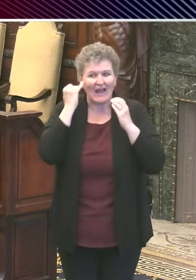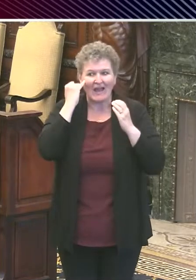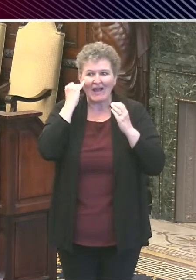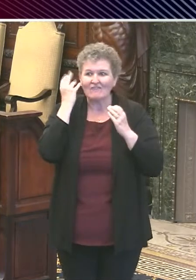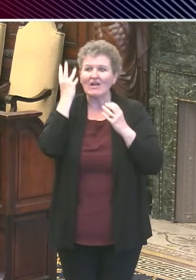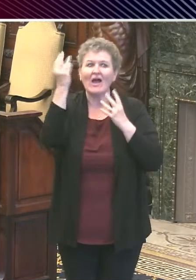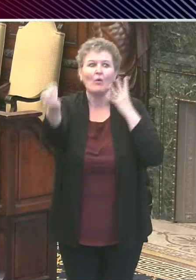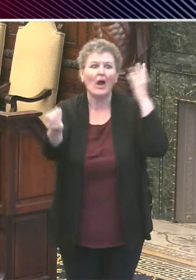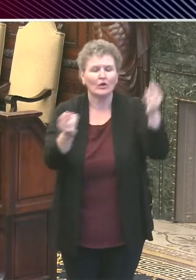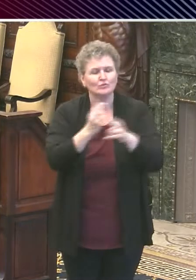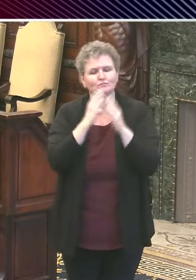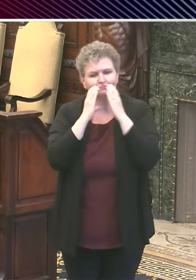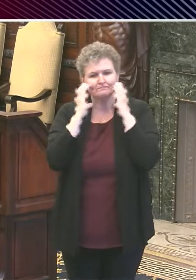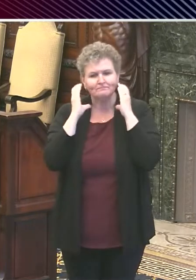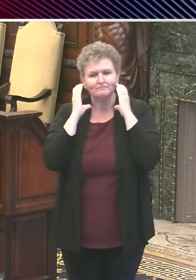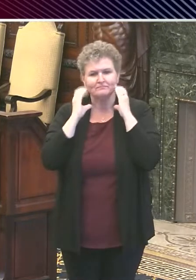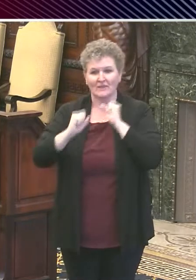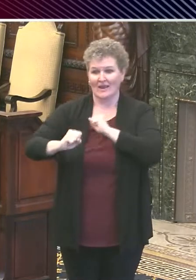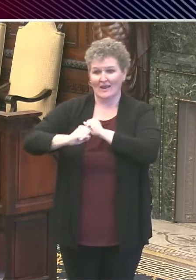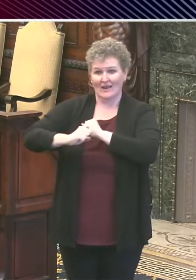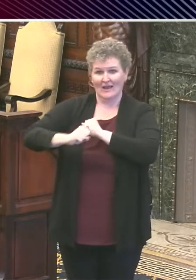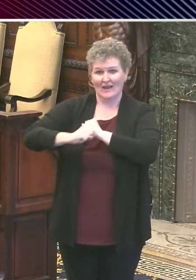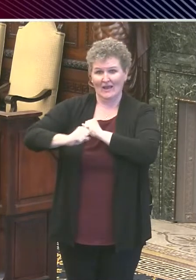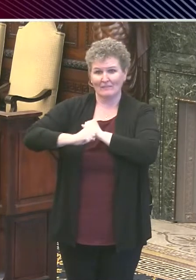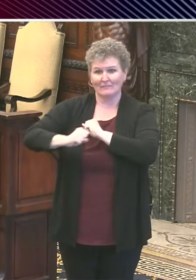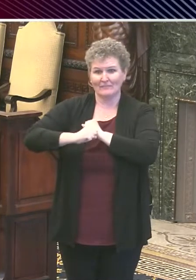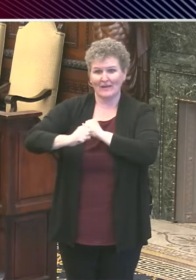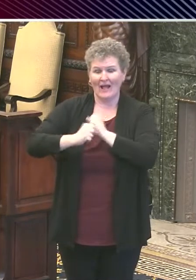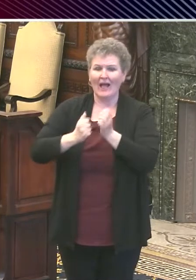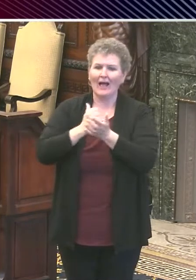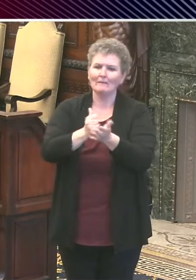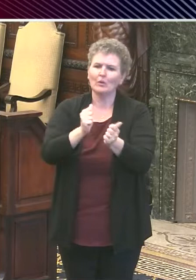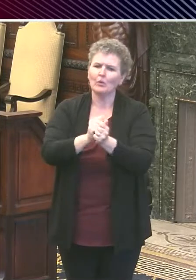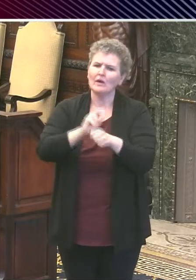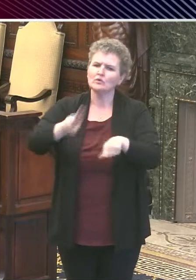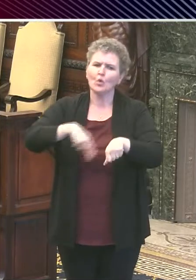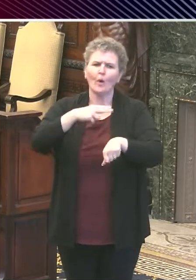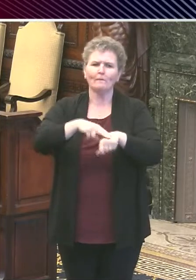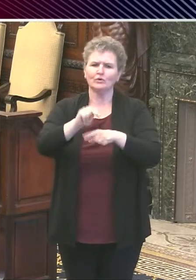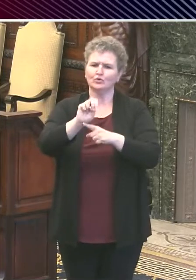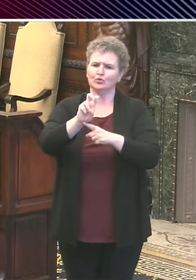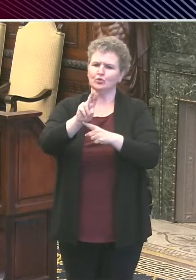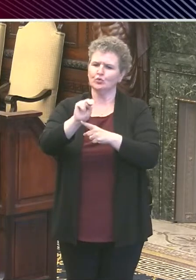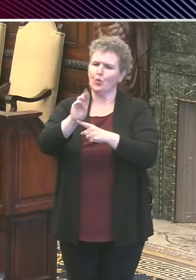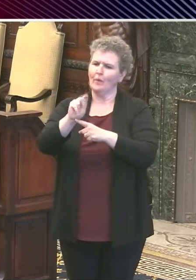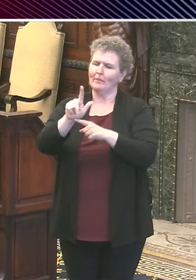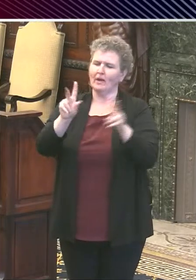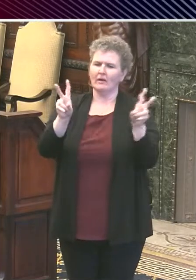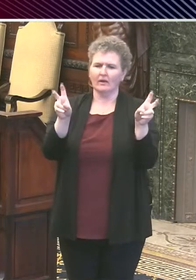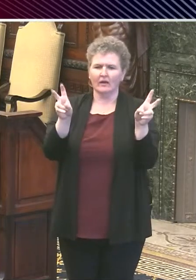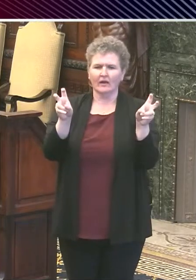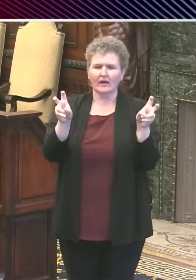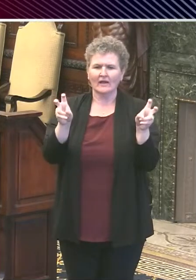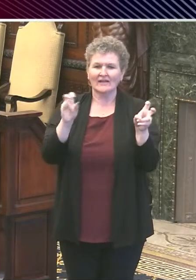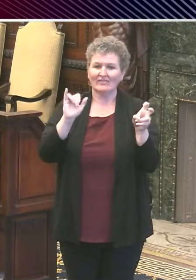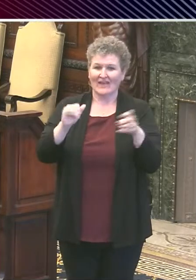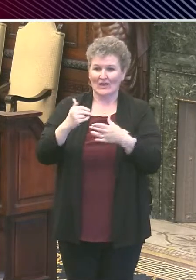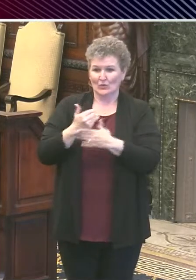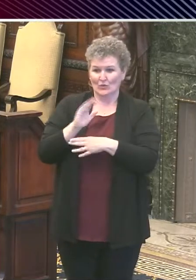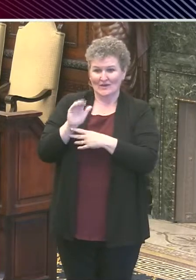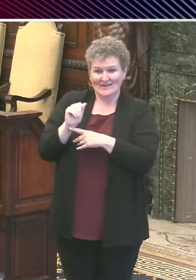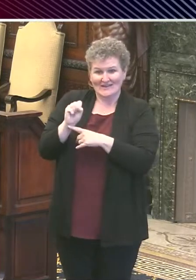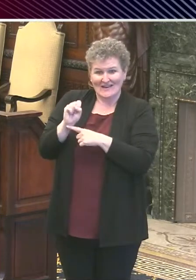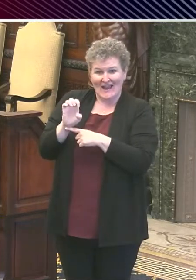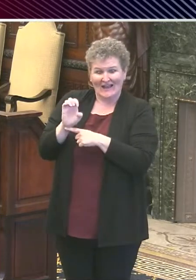This campaign aims to normalize mask use for everyone. We'll keep our case counts down by educating Philadelphians on why wearing